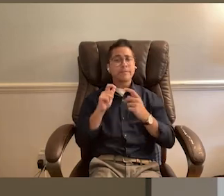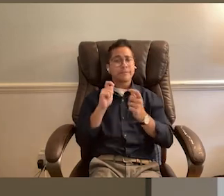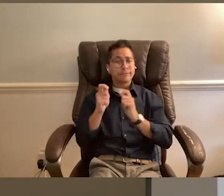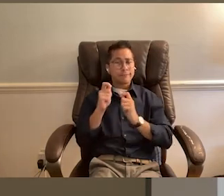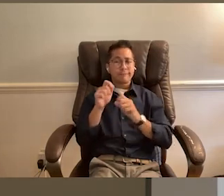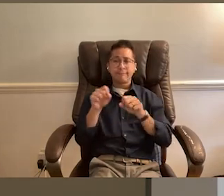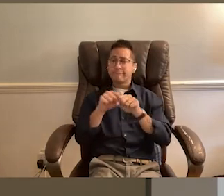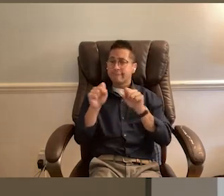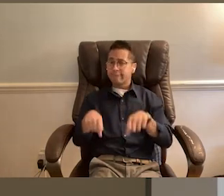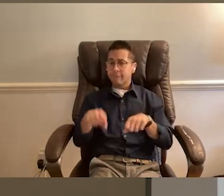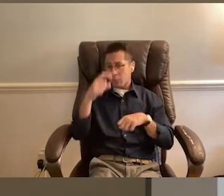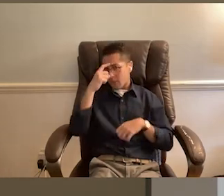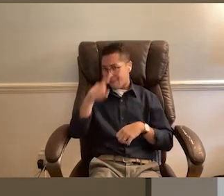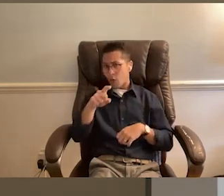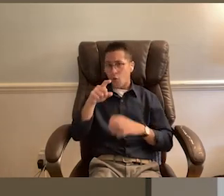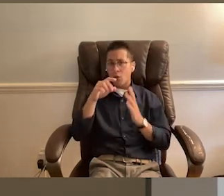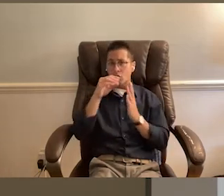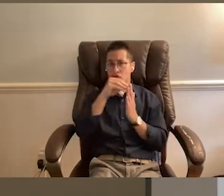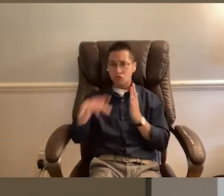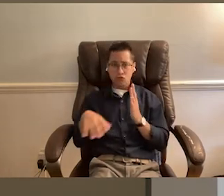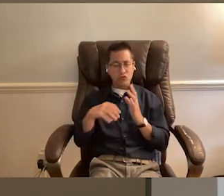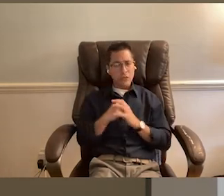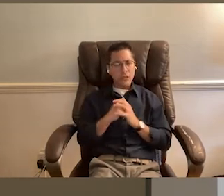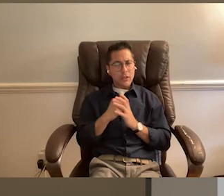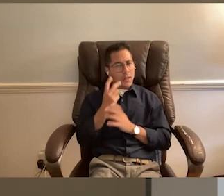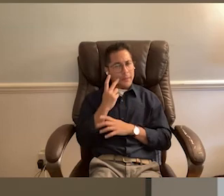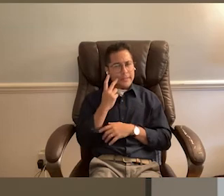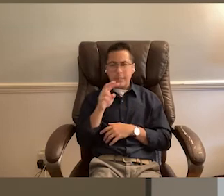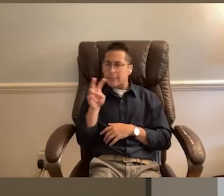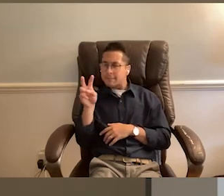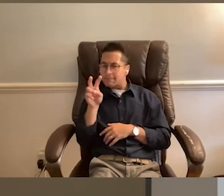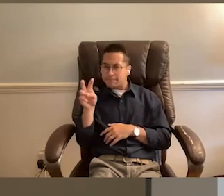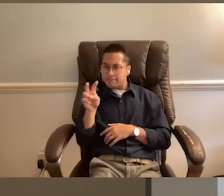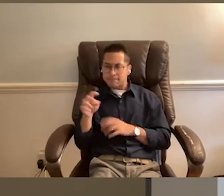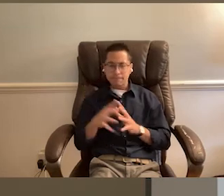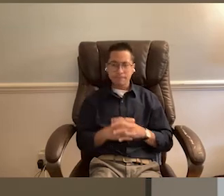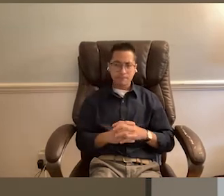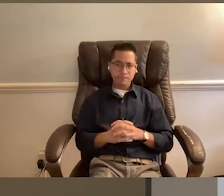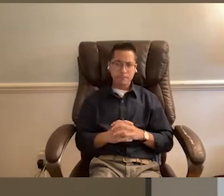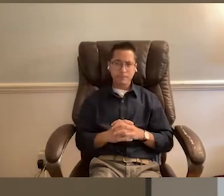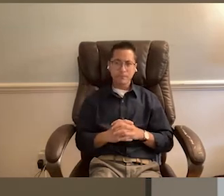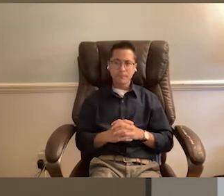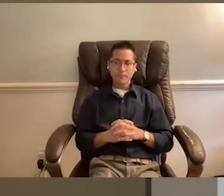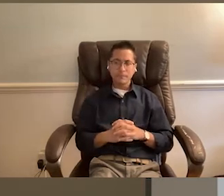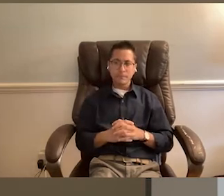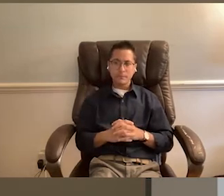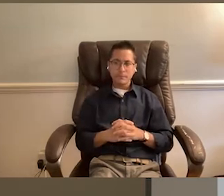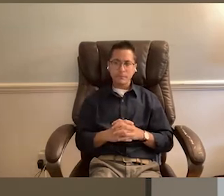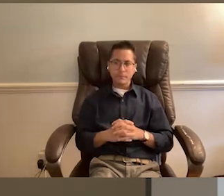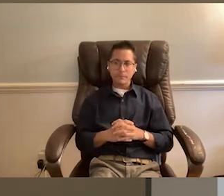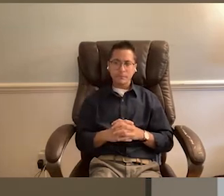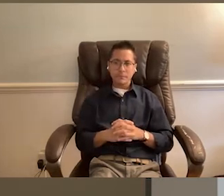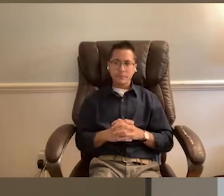to do. And I will always tell all of the professors, like, we are providing all the additional supports, and that's generally, because a lot